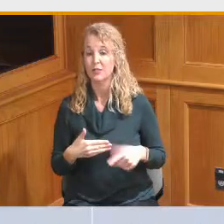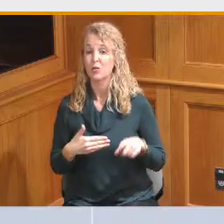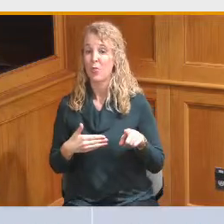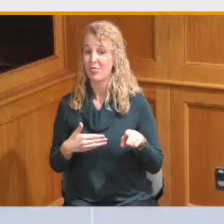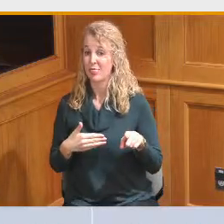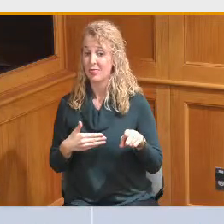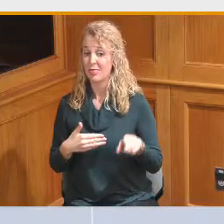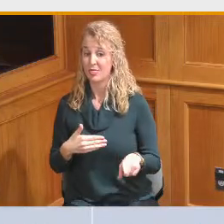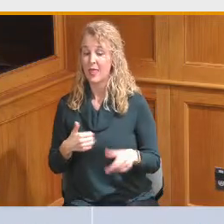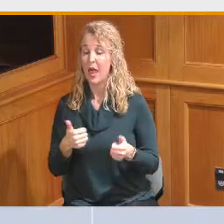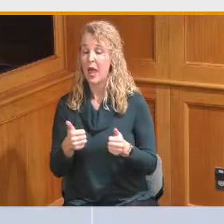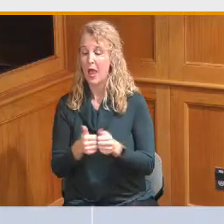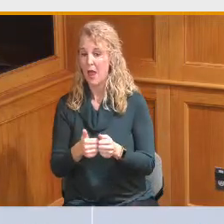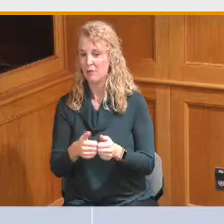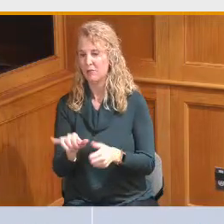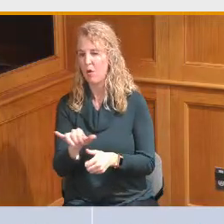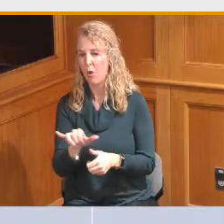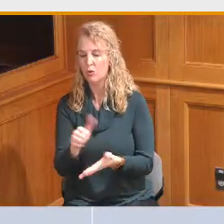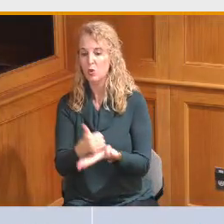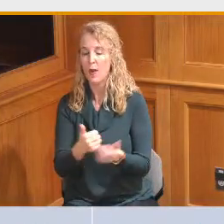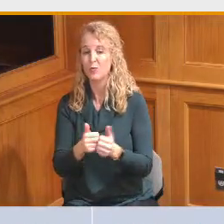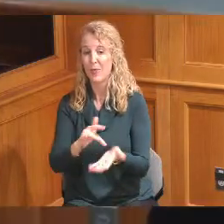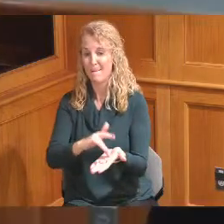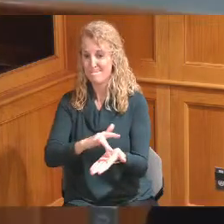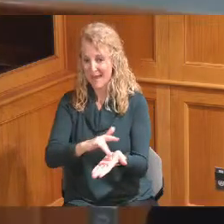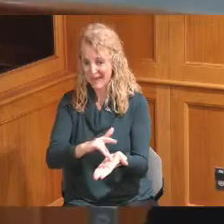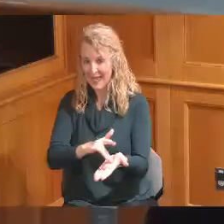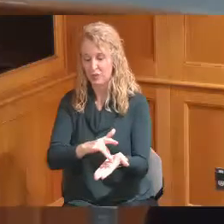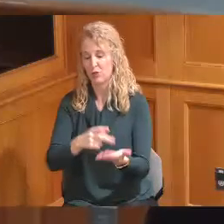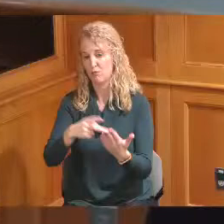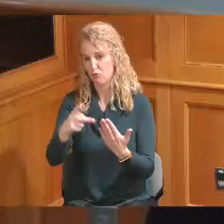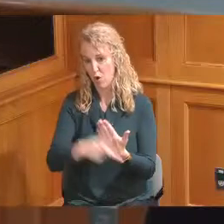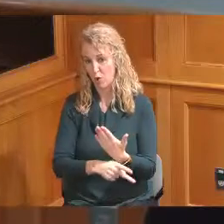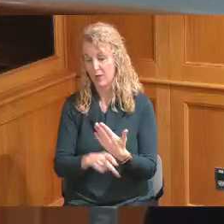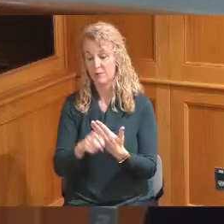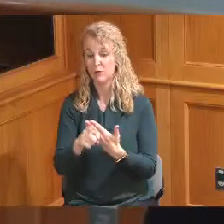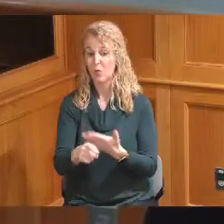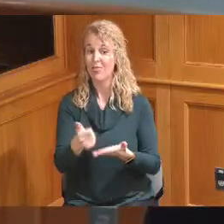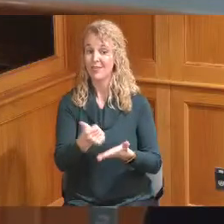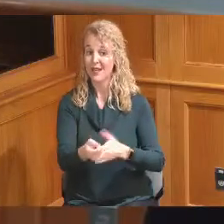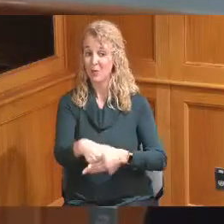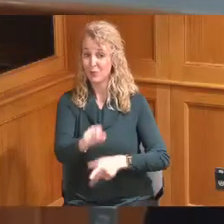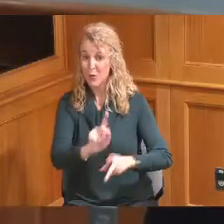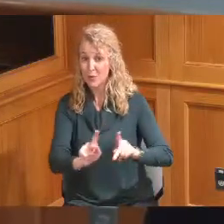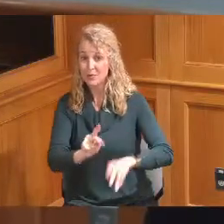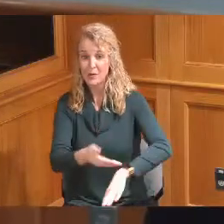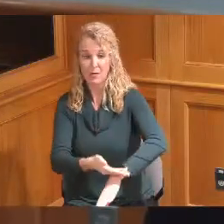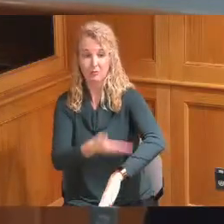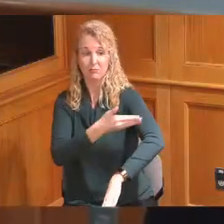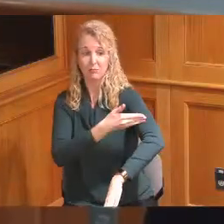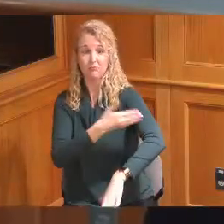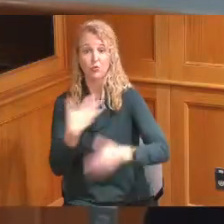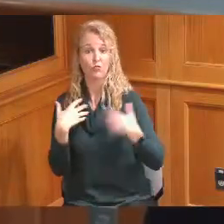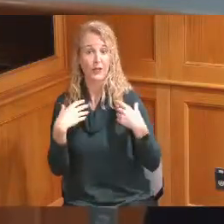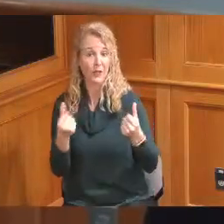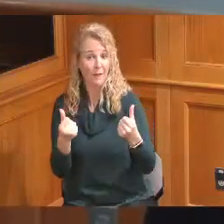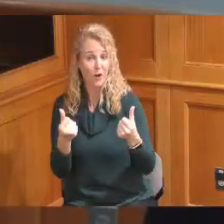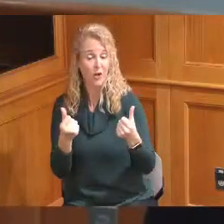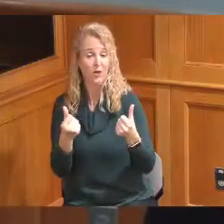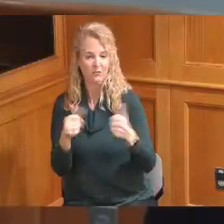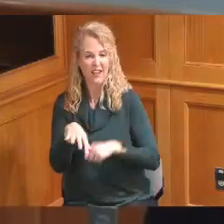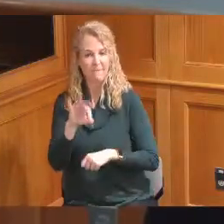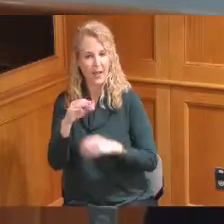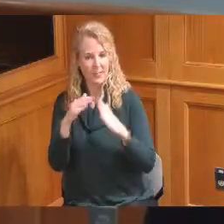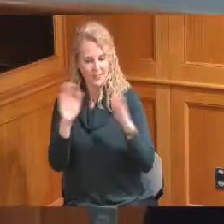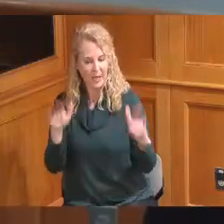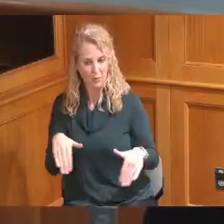in the medication-assisted treatment programs. This is contributing to the positive recovery outcomes and reduced homelessness and recidivism rates.